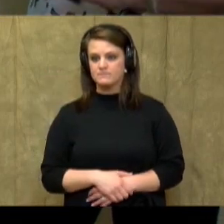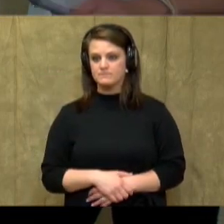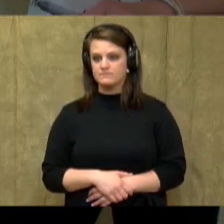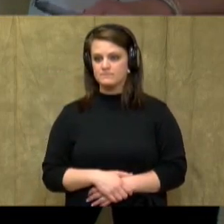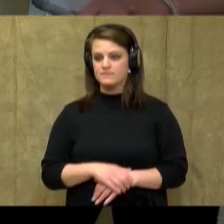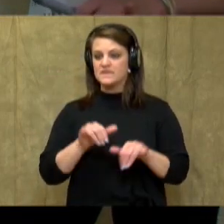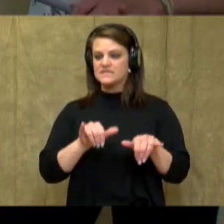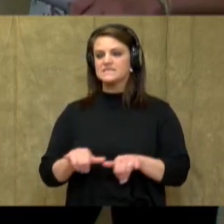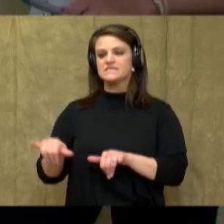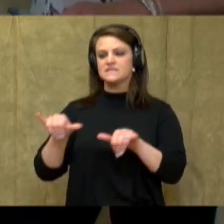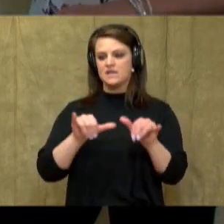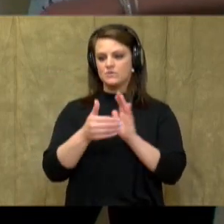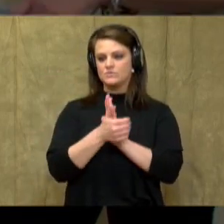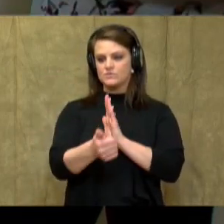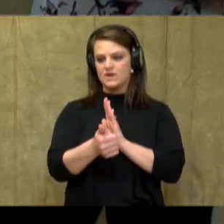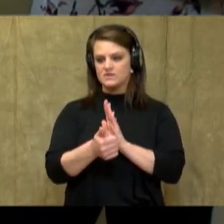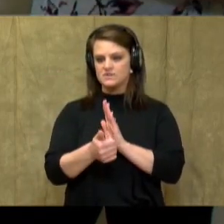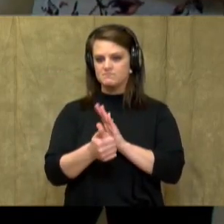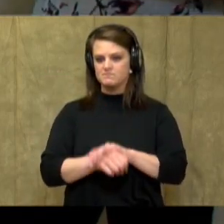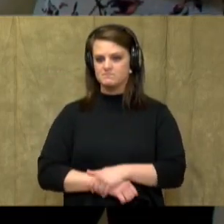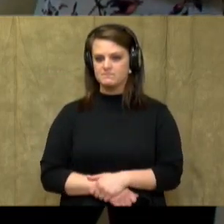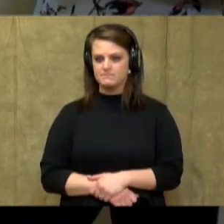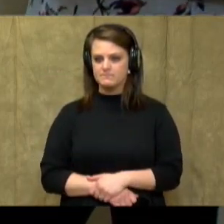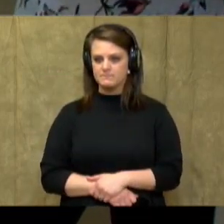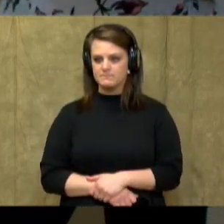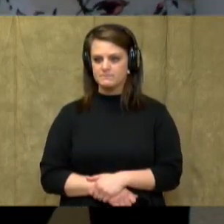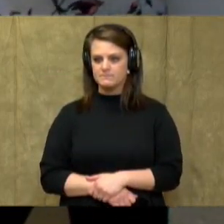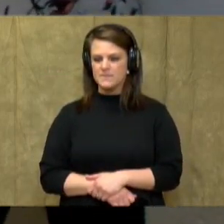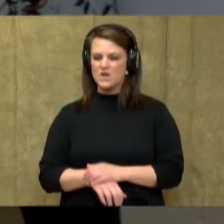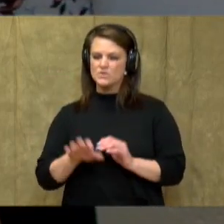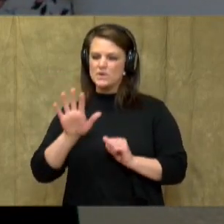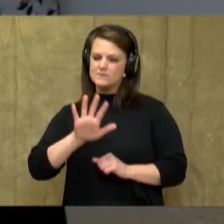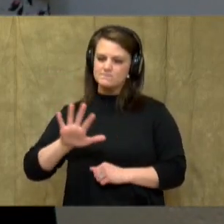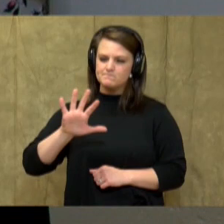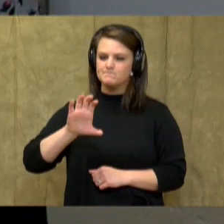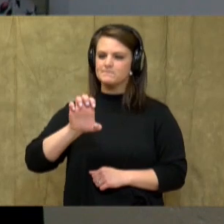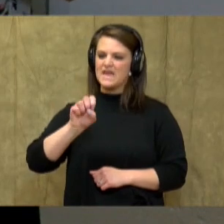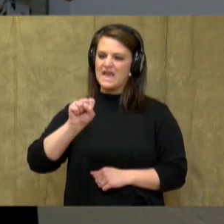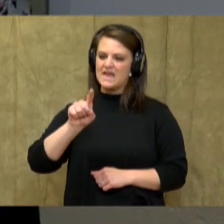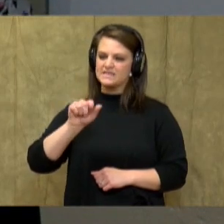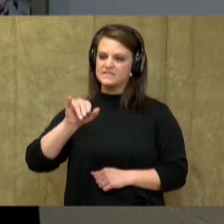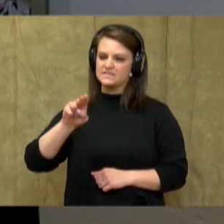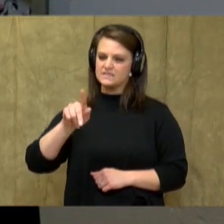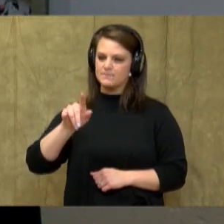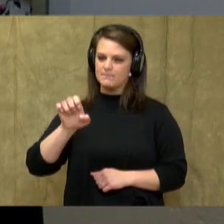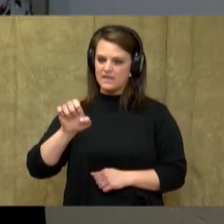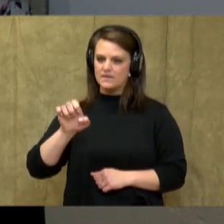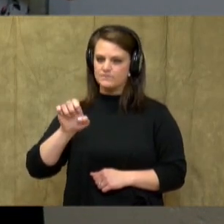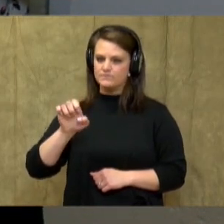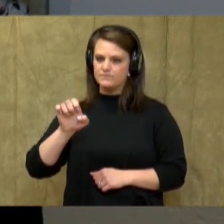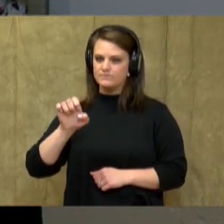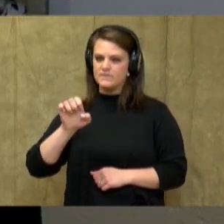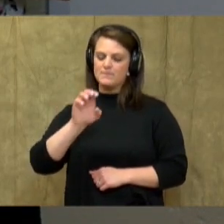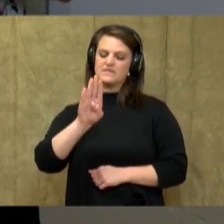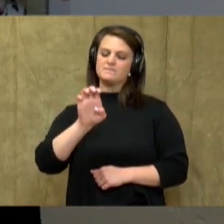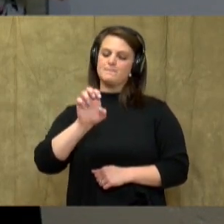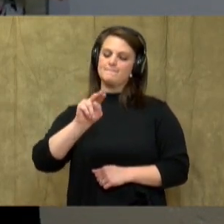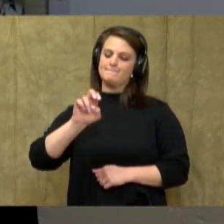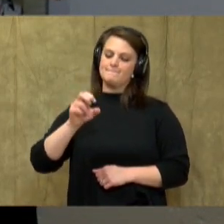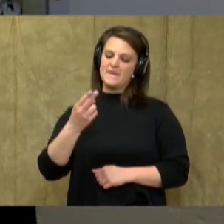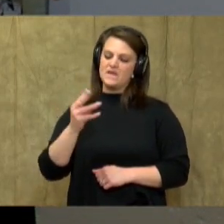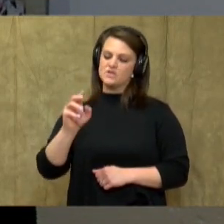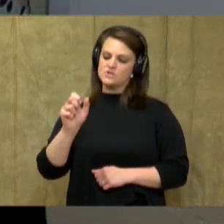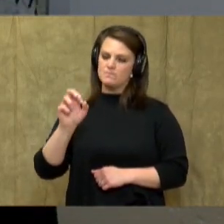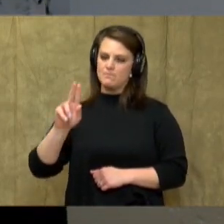do standard strategy. But what we're going to do is we're going to estimate as well, because it's really important to find benchmarks.